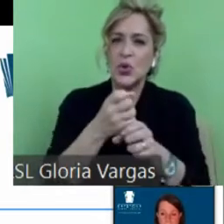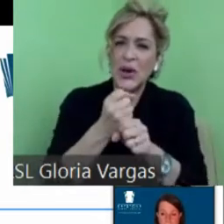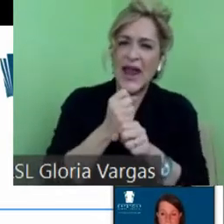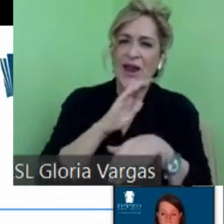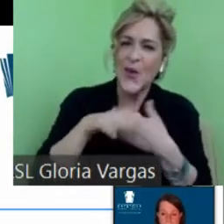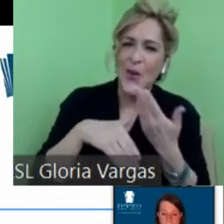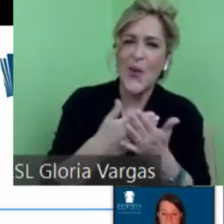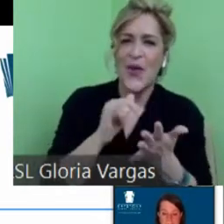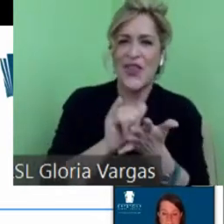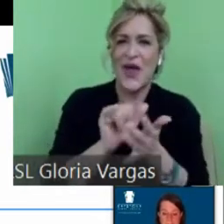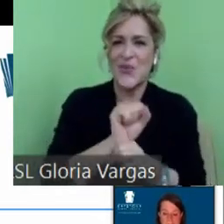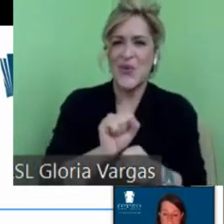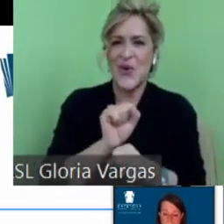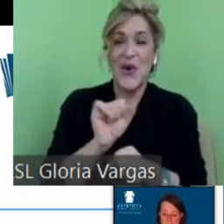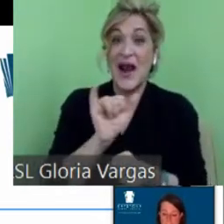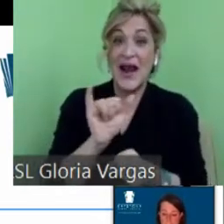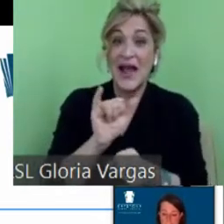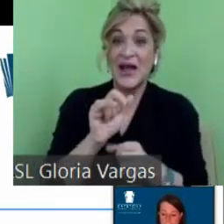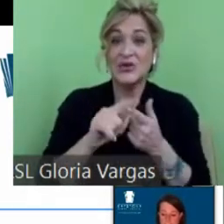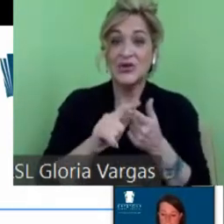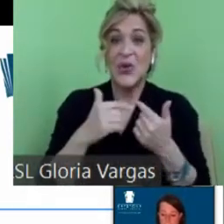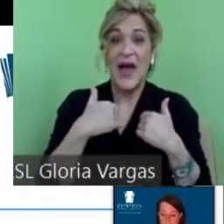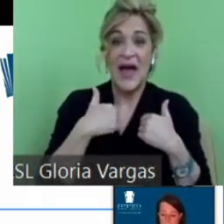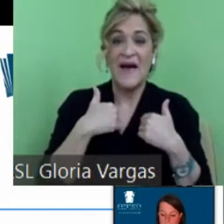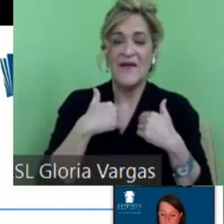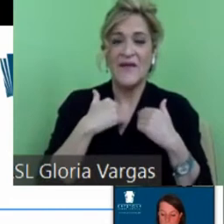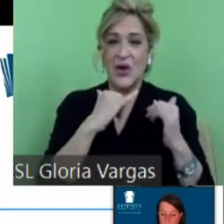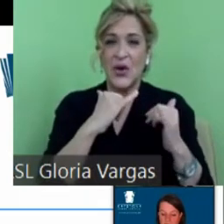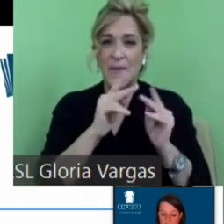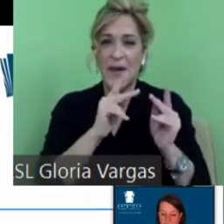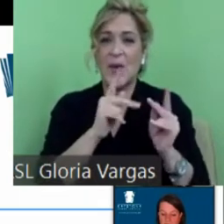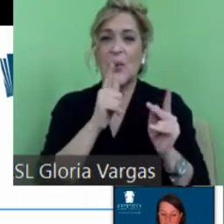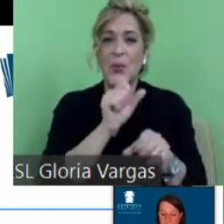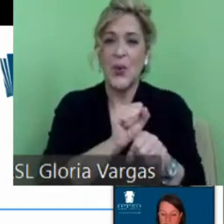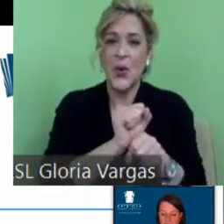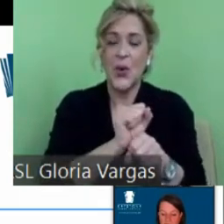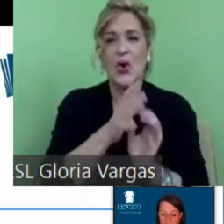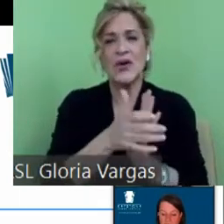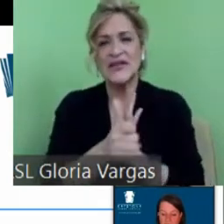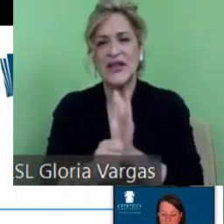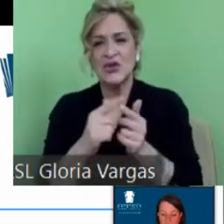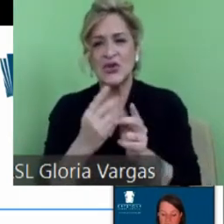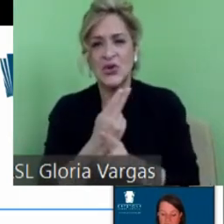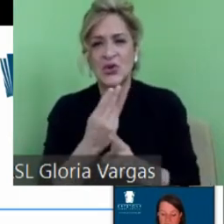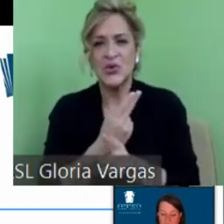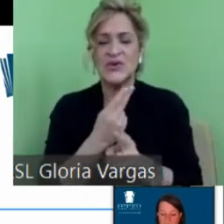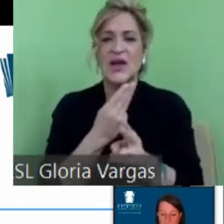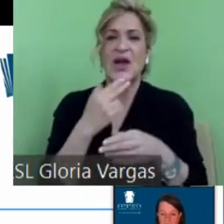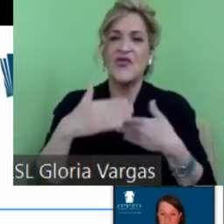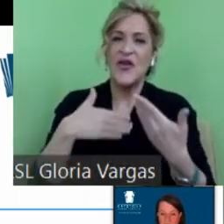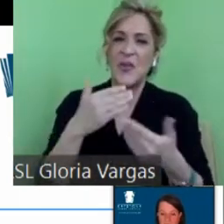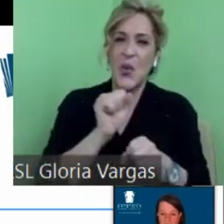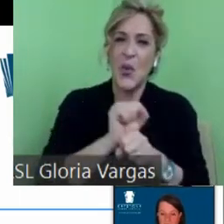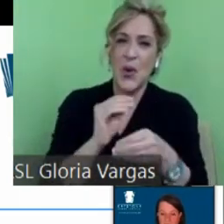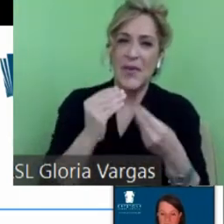from working, like having colleagues, putting her skills to use, the rhythm that work provides, not to mention a